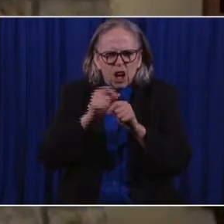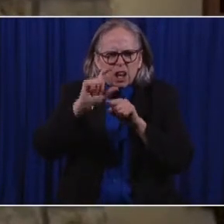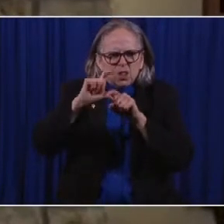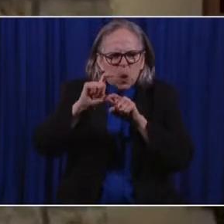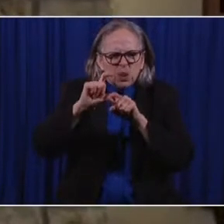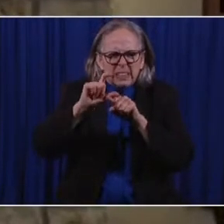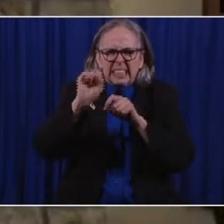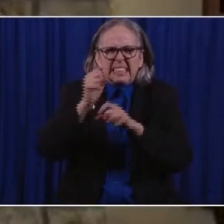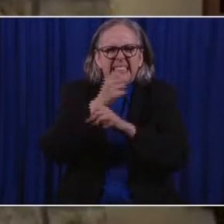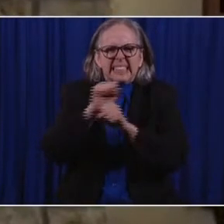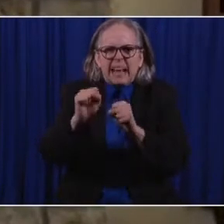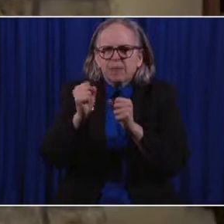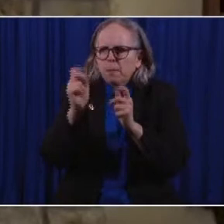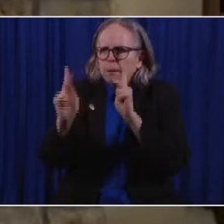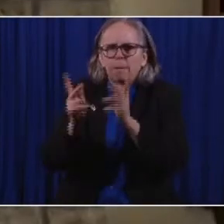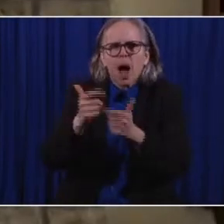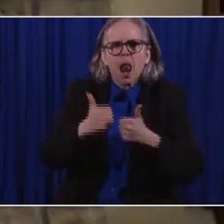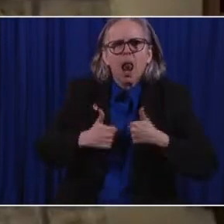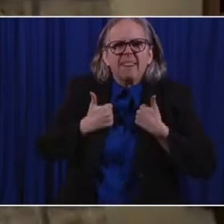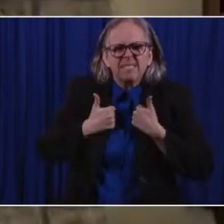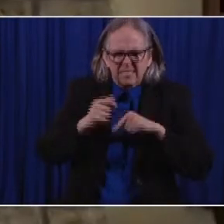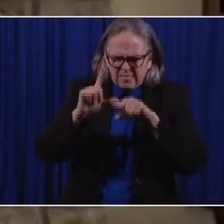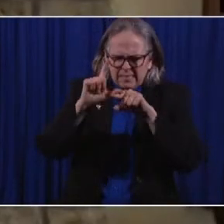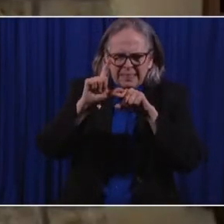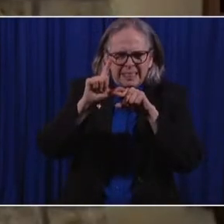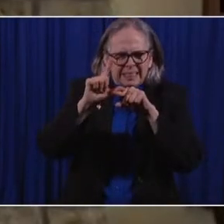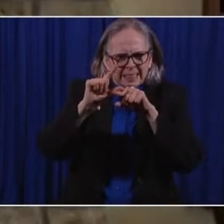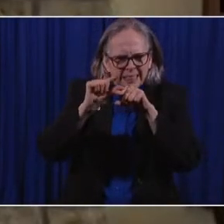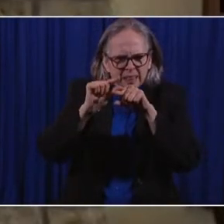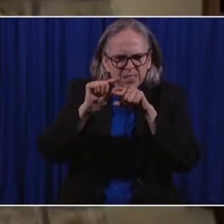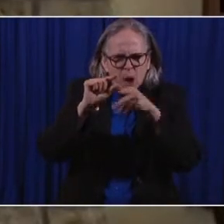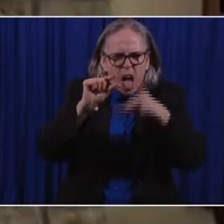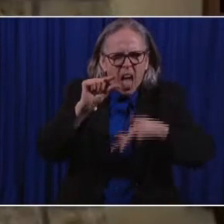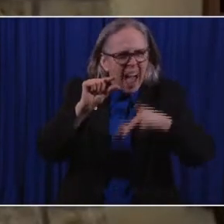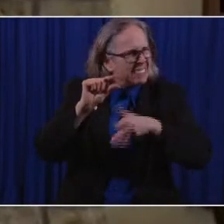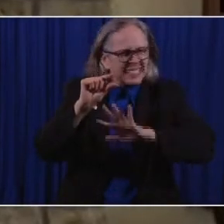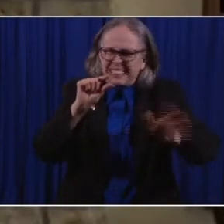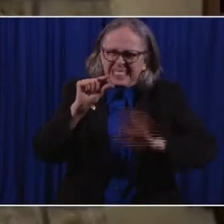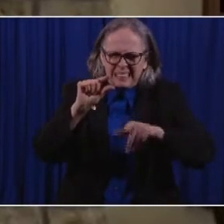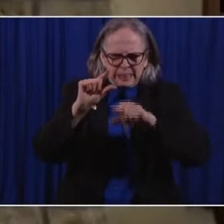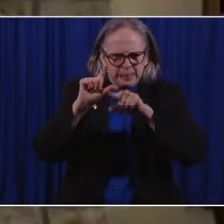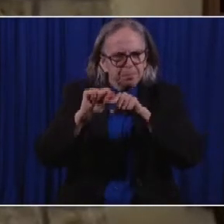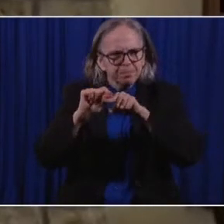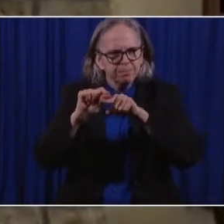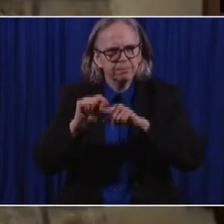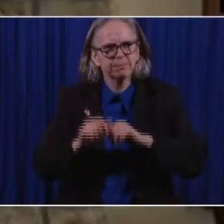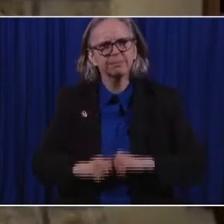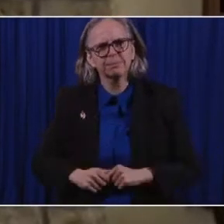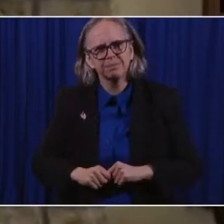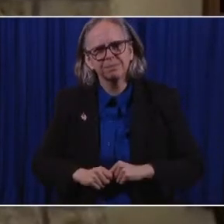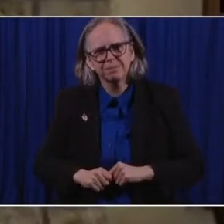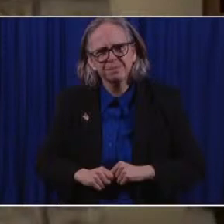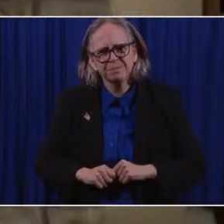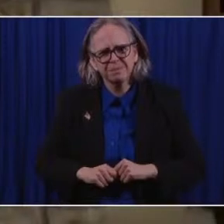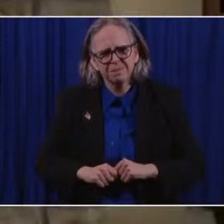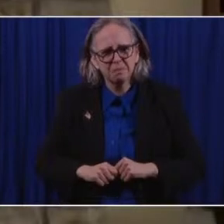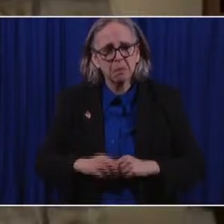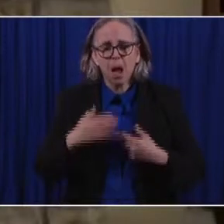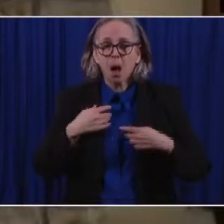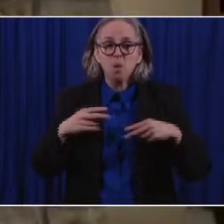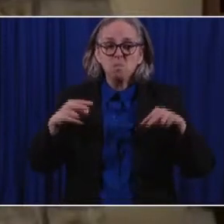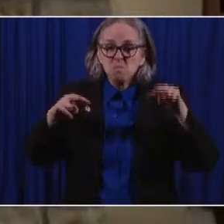I can't control 750 places, but they have every incentive, economic and